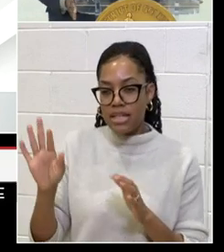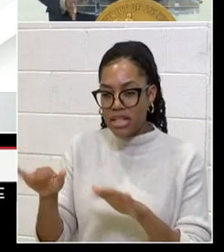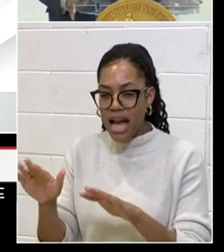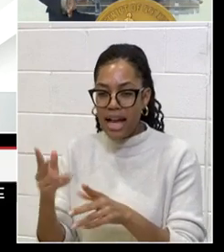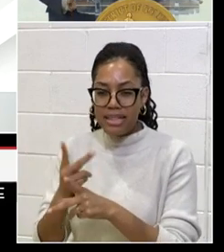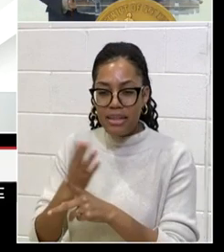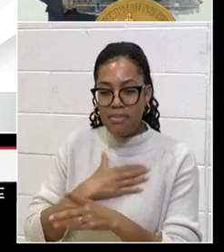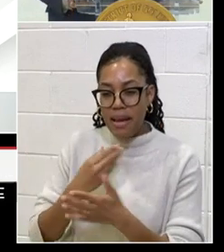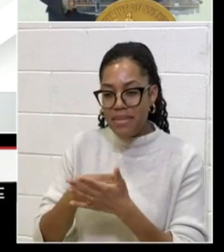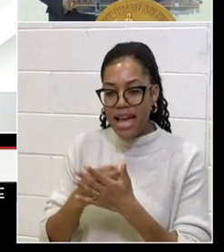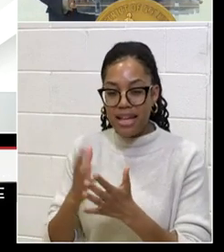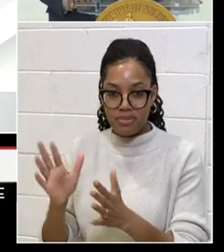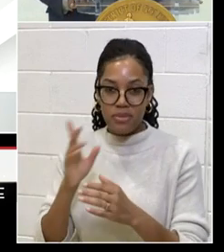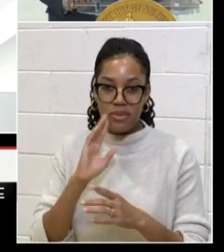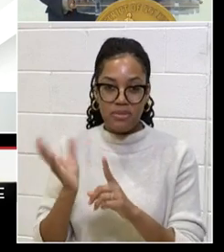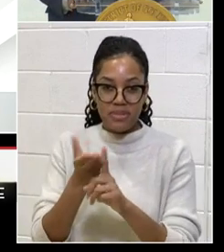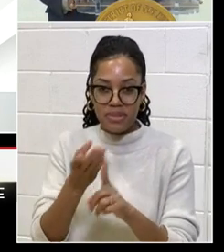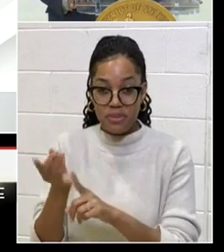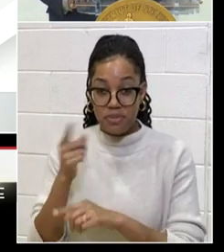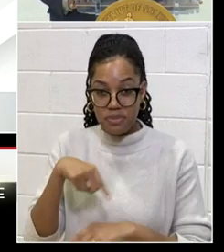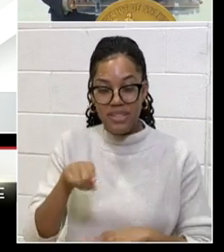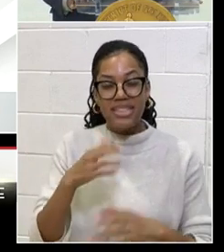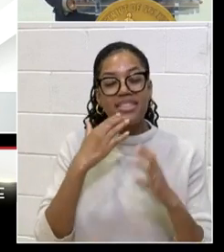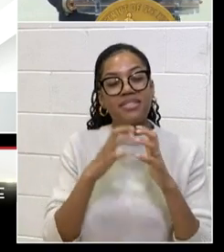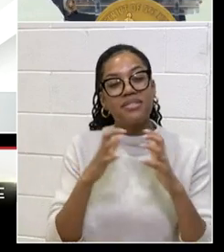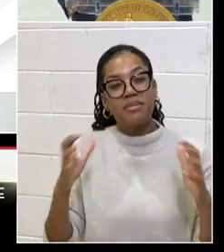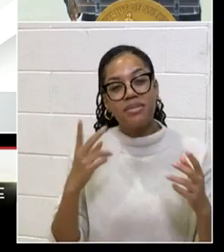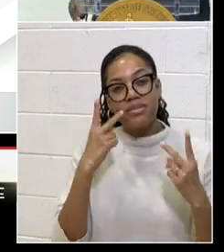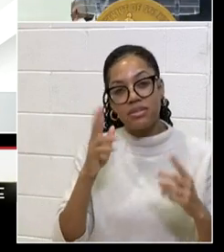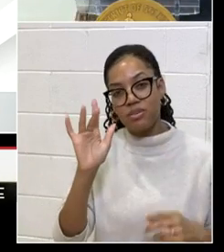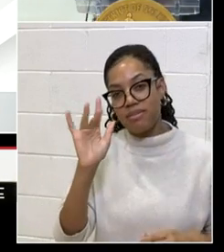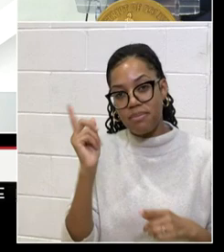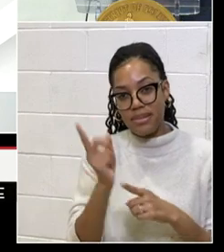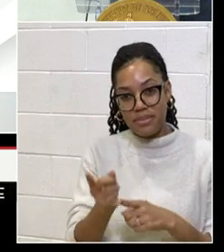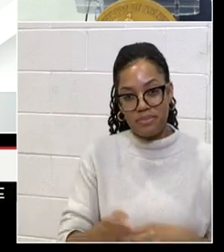preserve their dollars. So thank you very much. We'll see you in about 25 minutes.